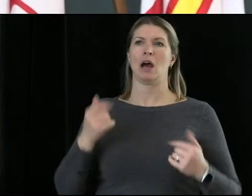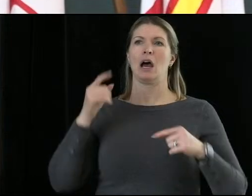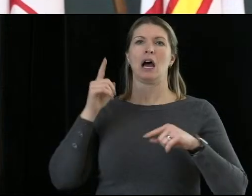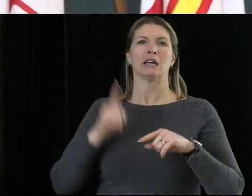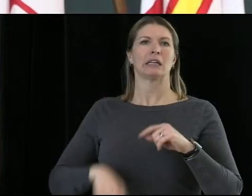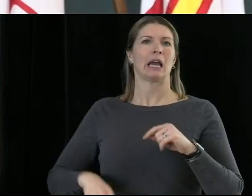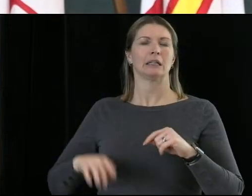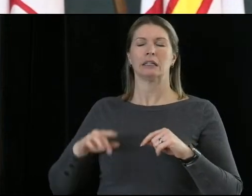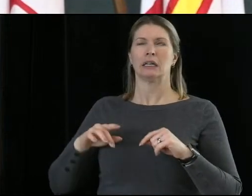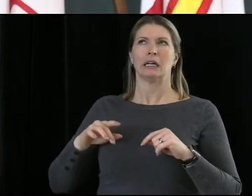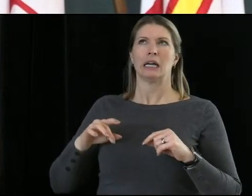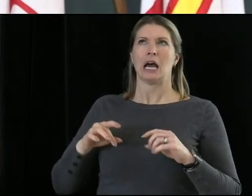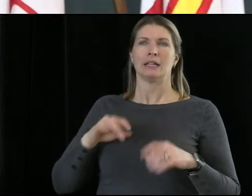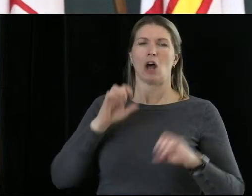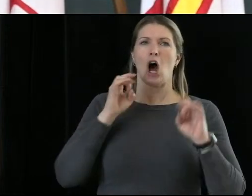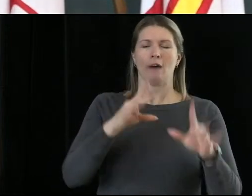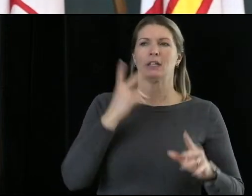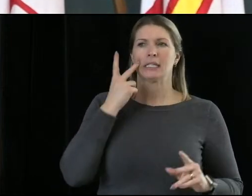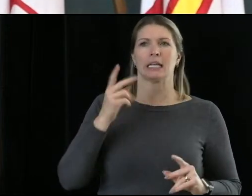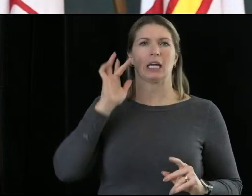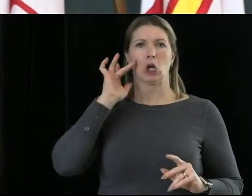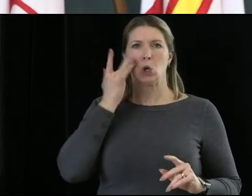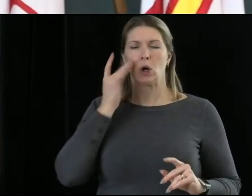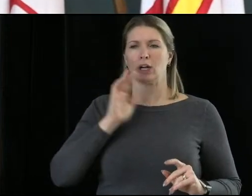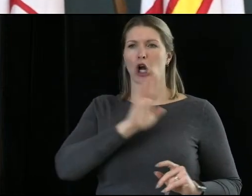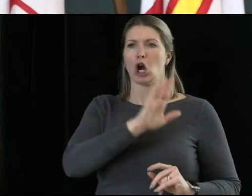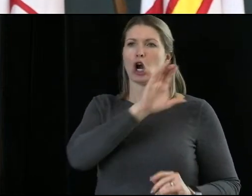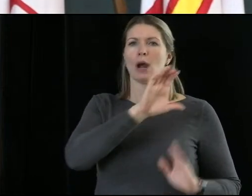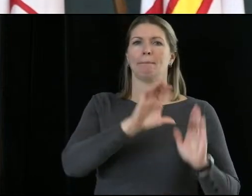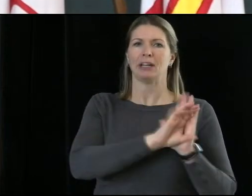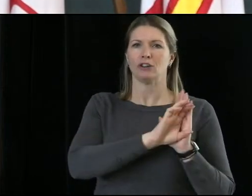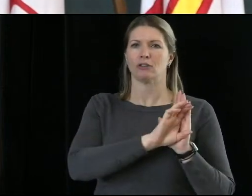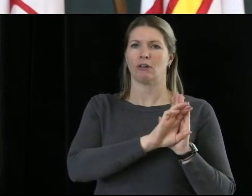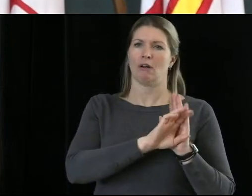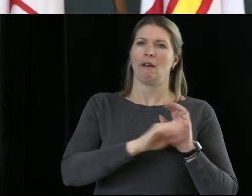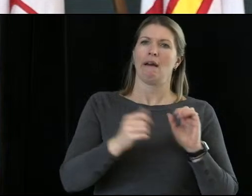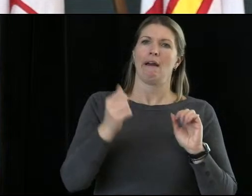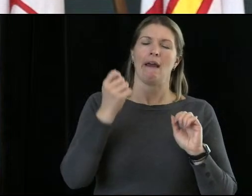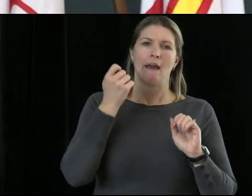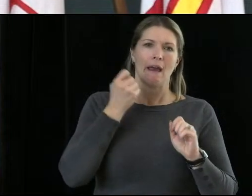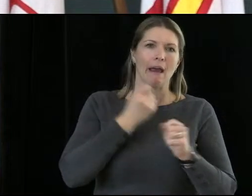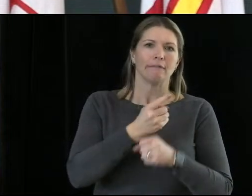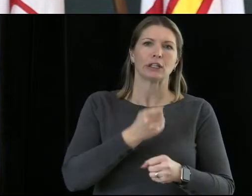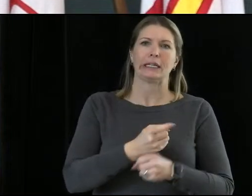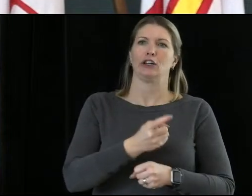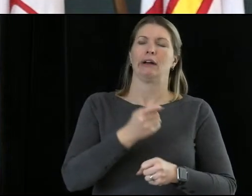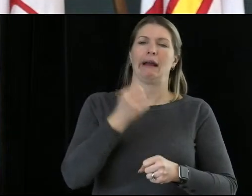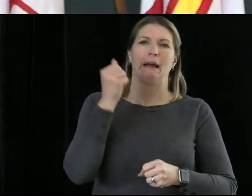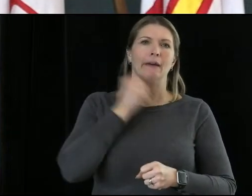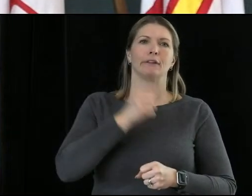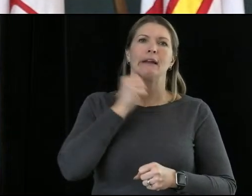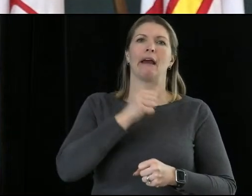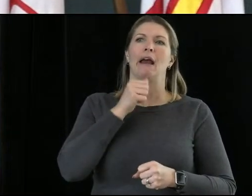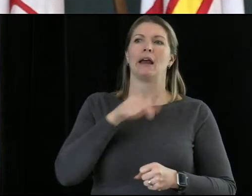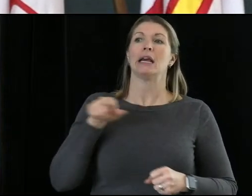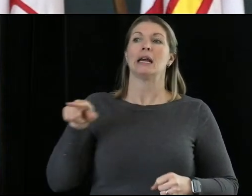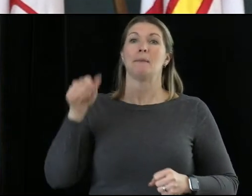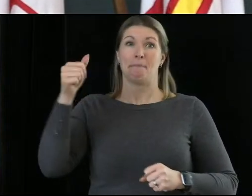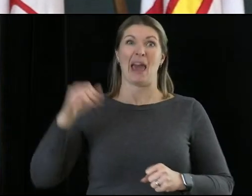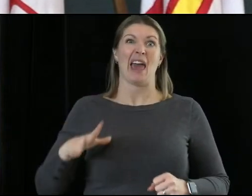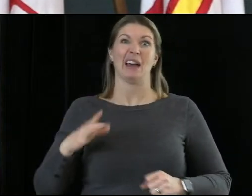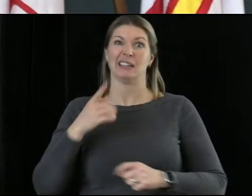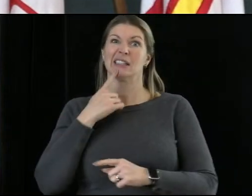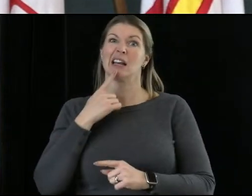picture everywhere. So he said, you keep doing what you're doing. While you and the RNC know that